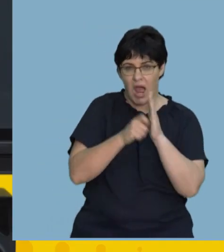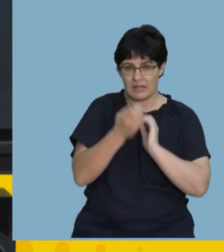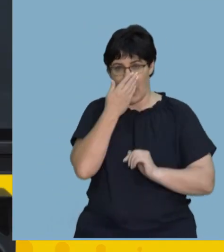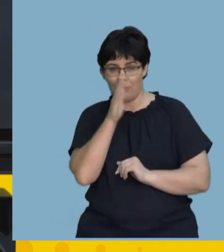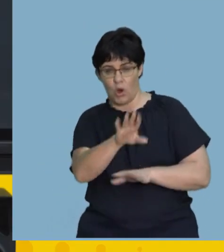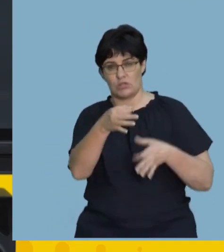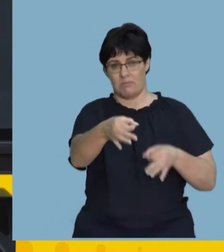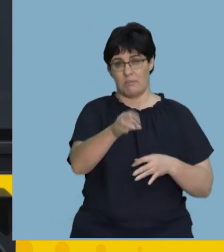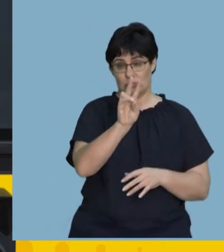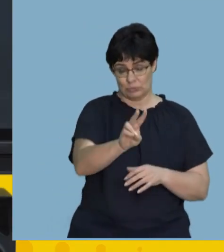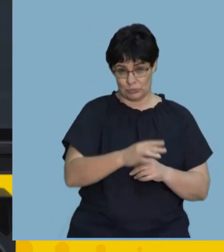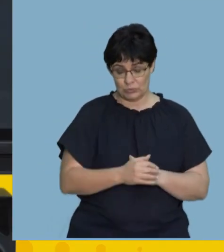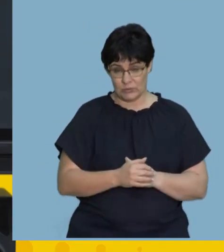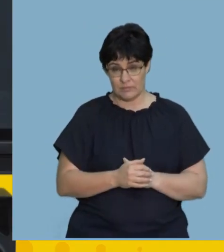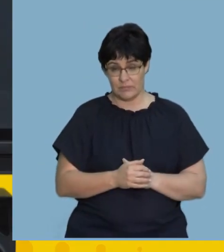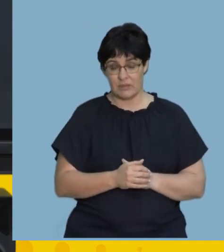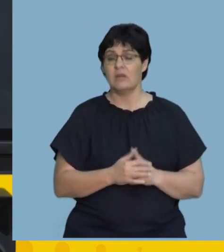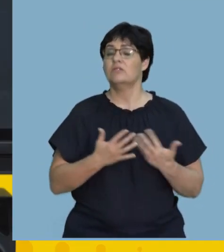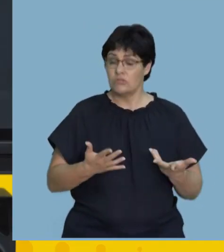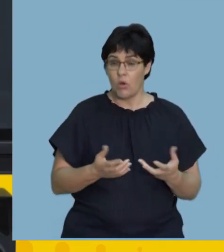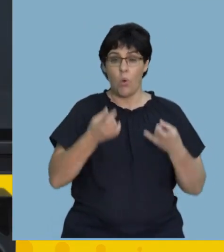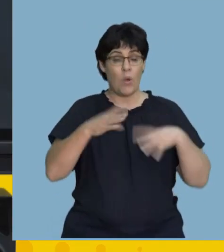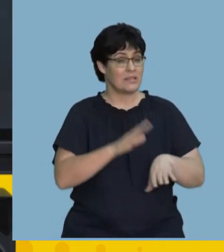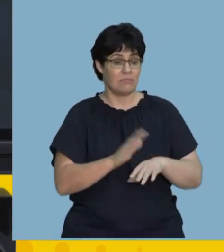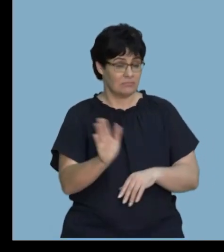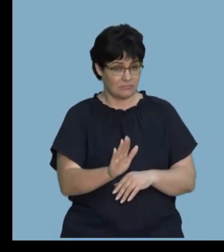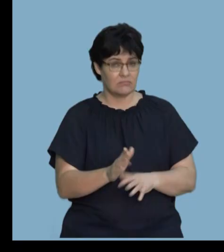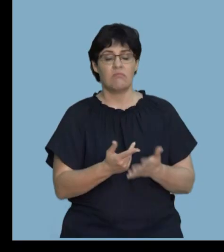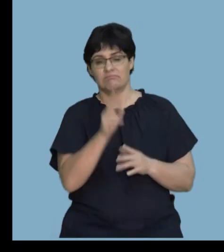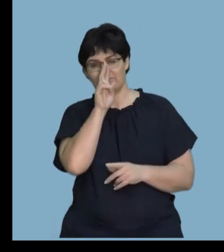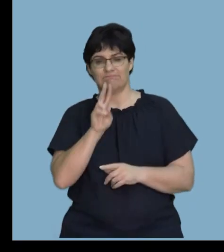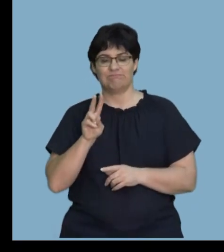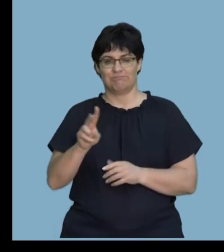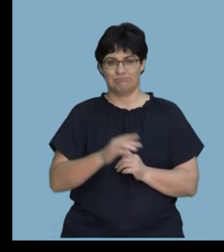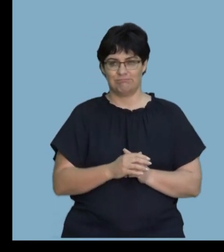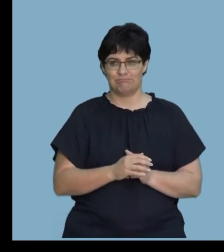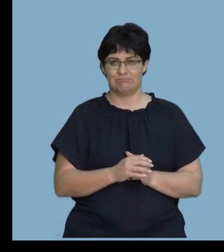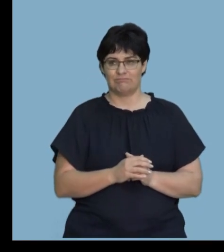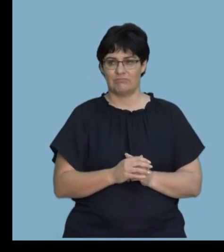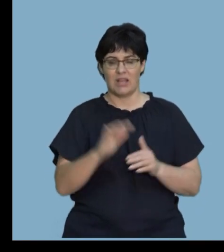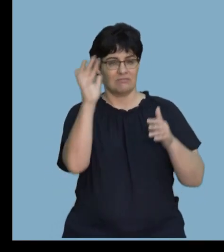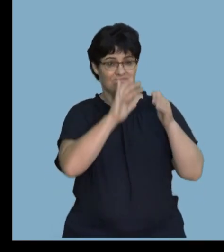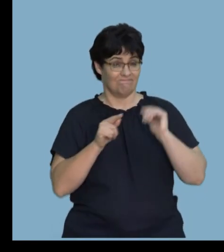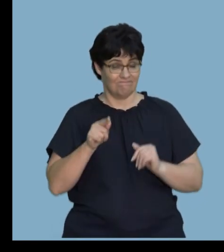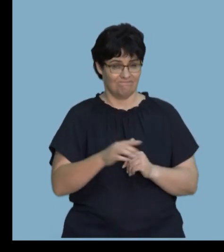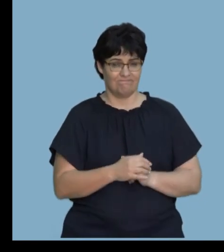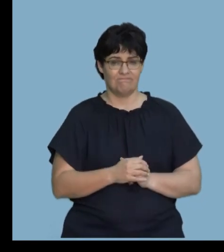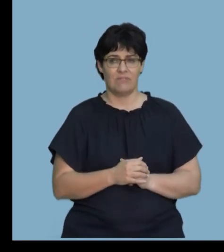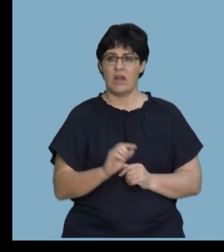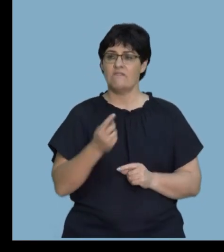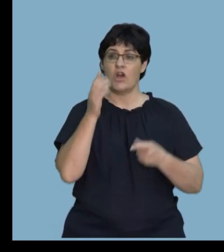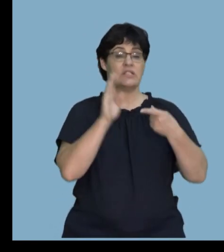approach questions, So without any waste of time, let's look at our scenarios here. The